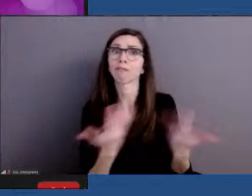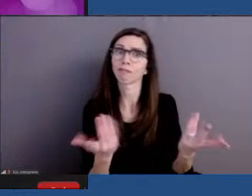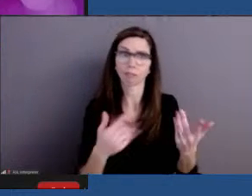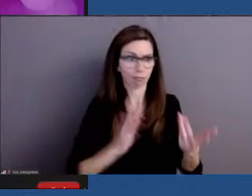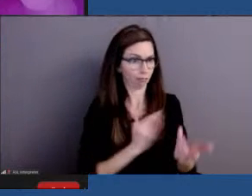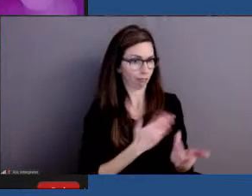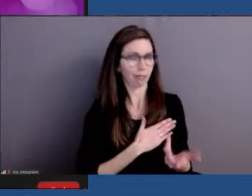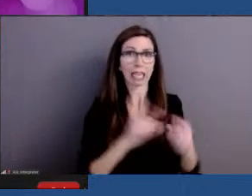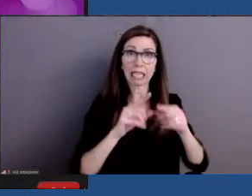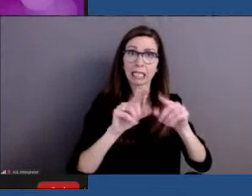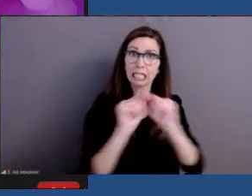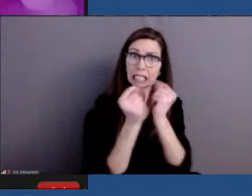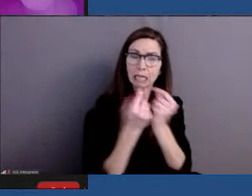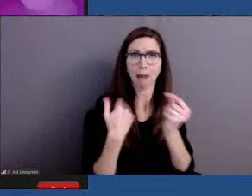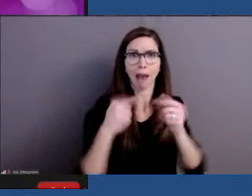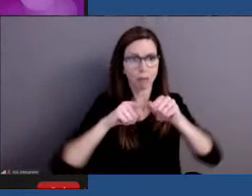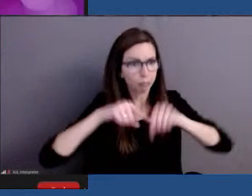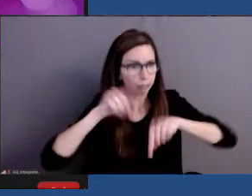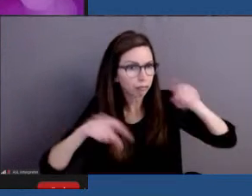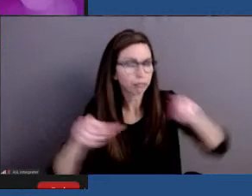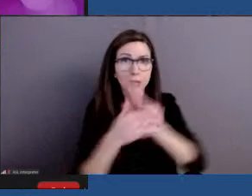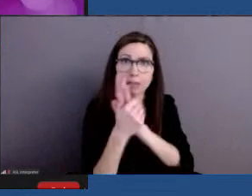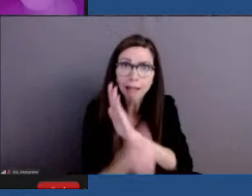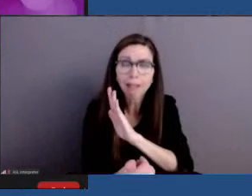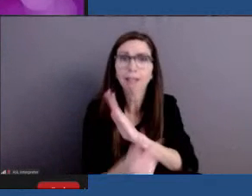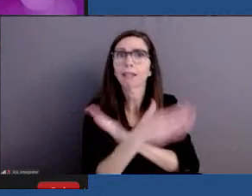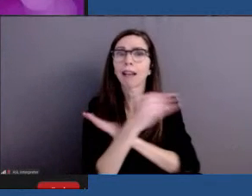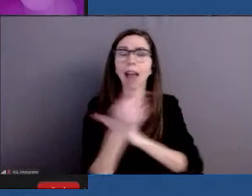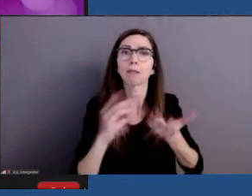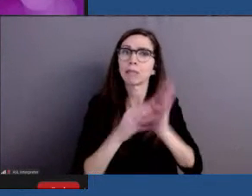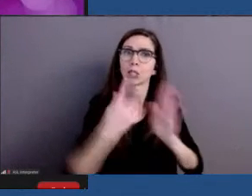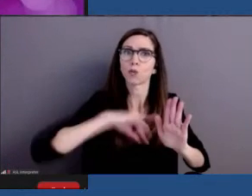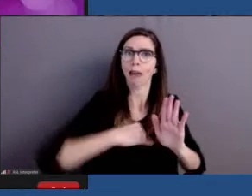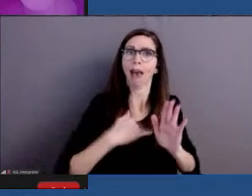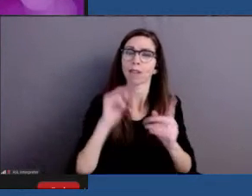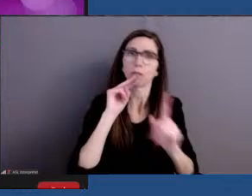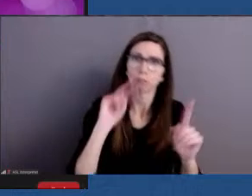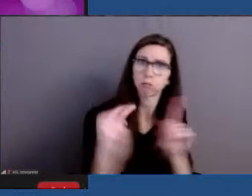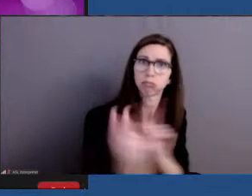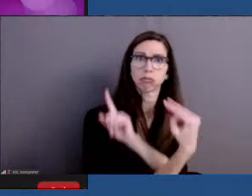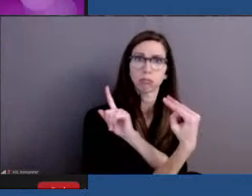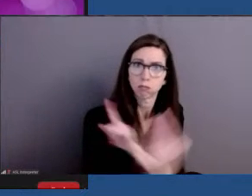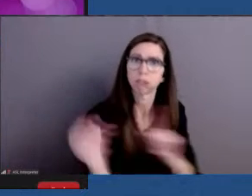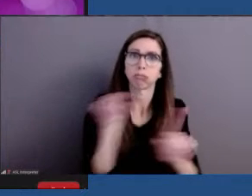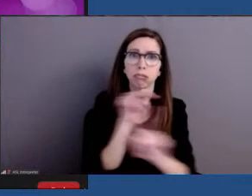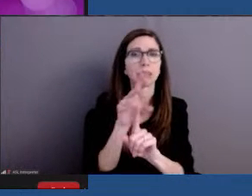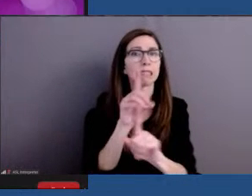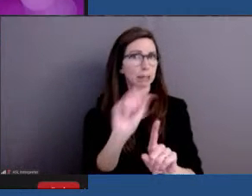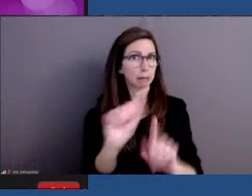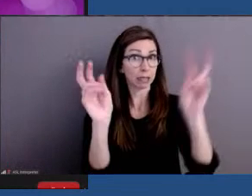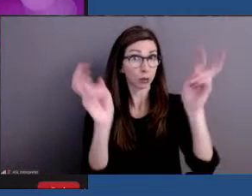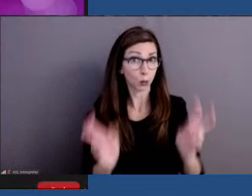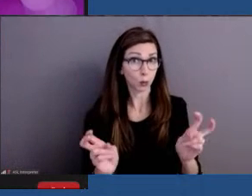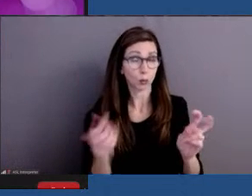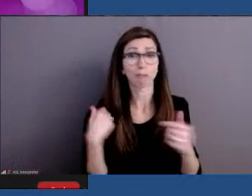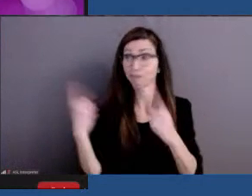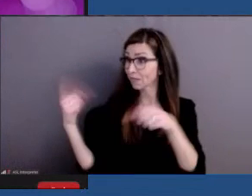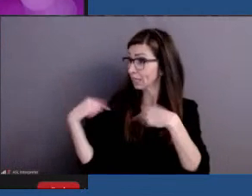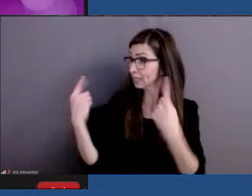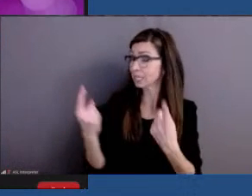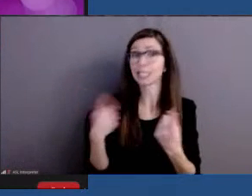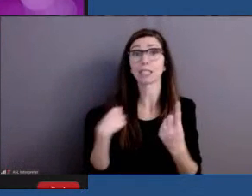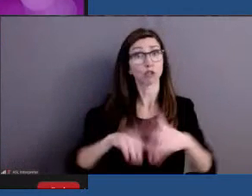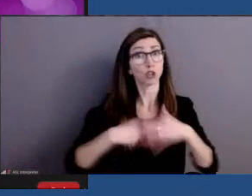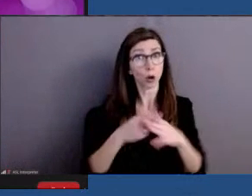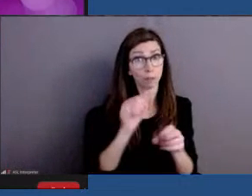expertise on accessibility and disability matters. Since the beginning of our term, our committee has advised city staff and